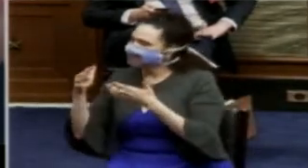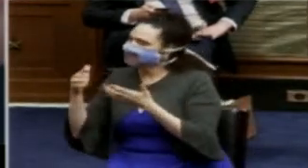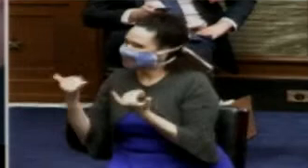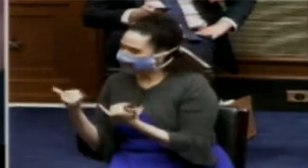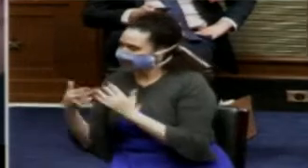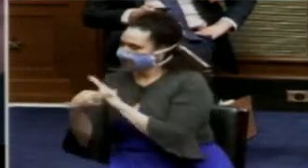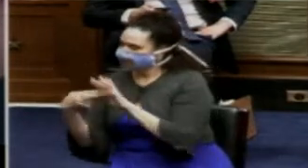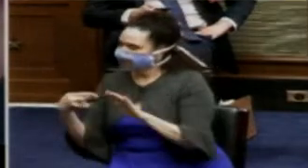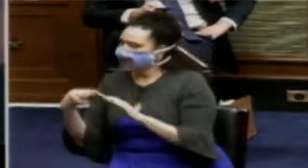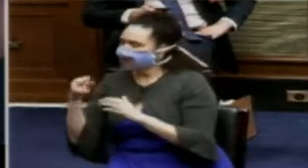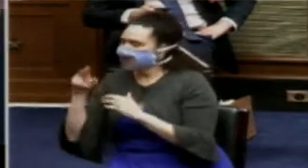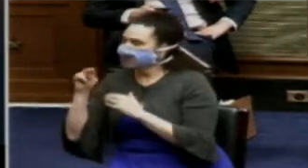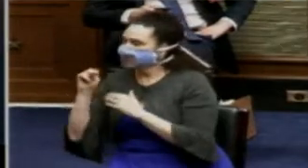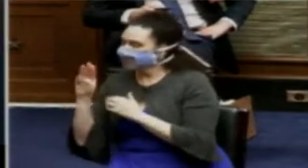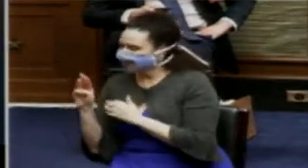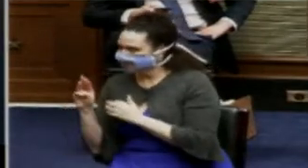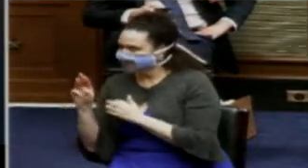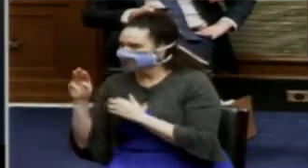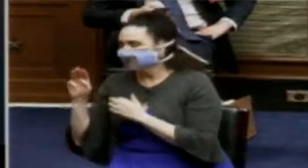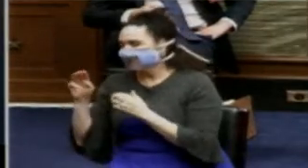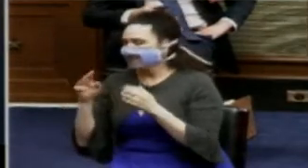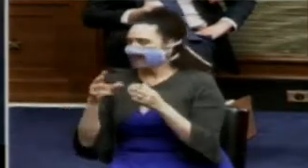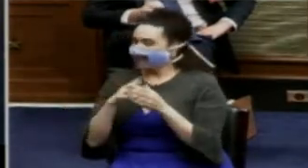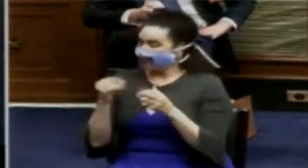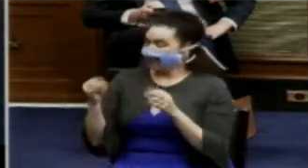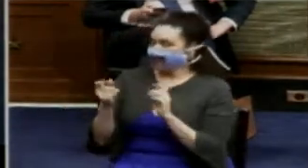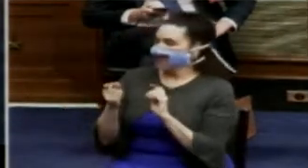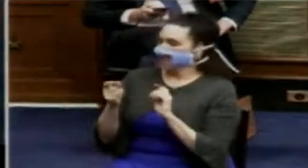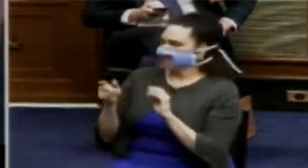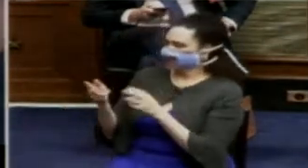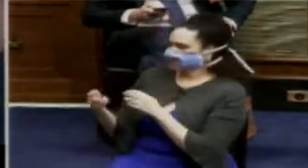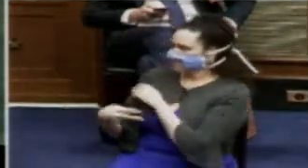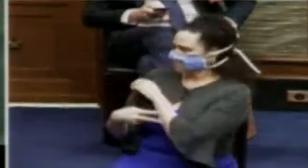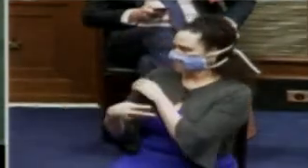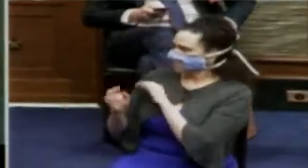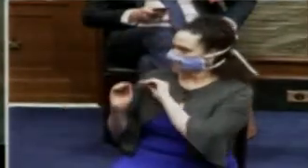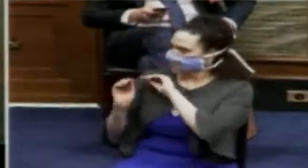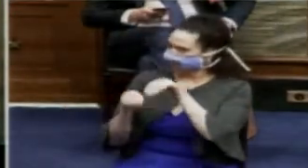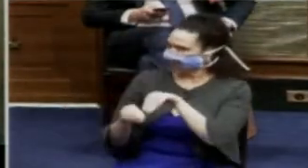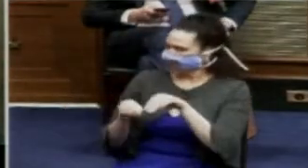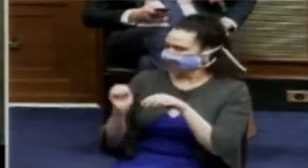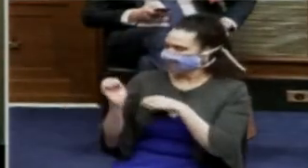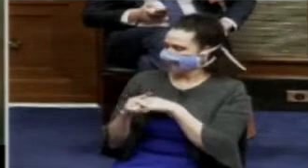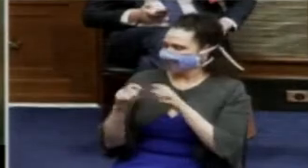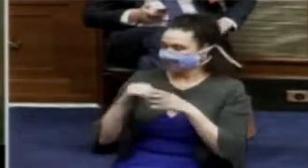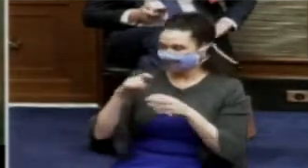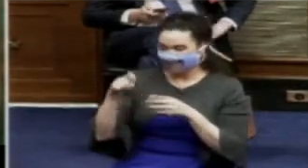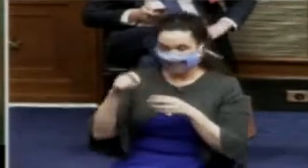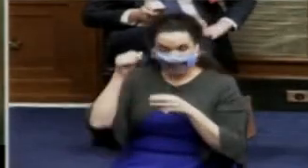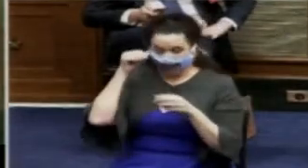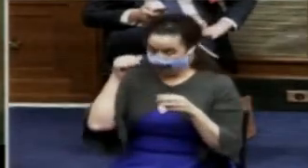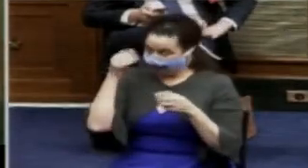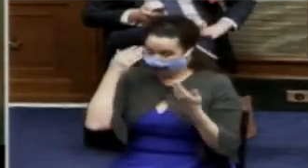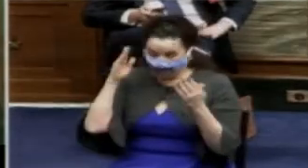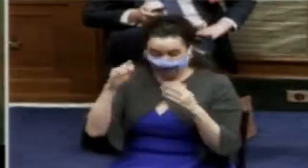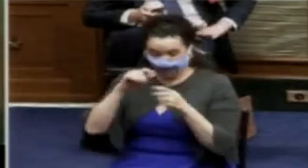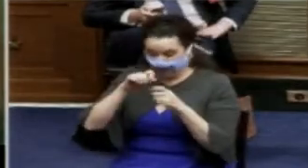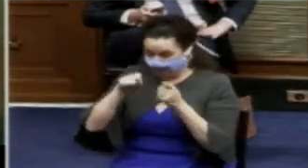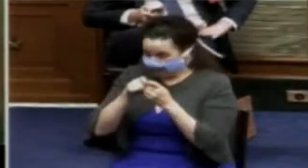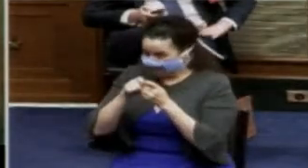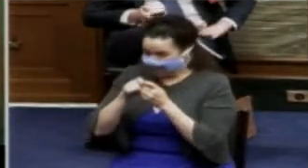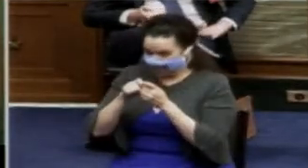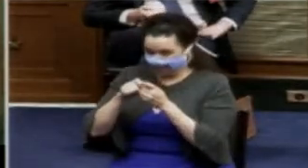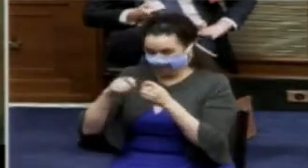Texas. Do you recall that? I am not familiar with the specifics of the boundaries of Texas at the time of statehood,